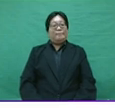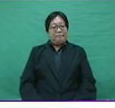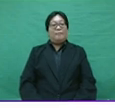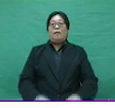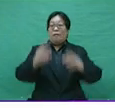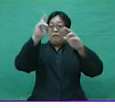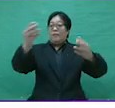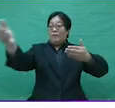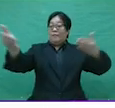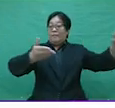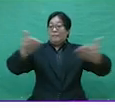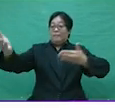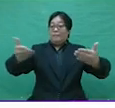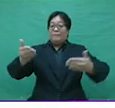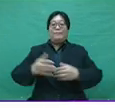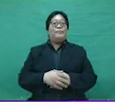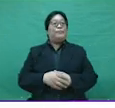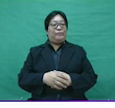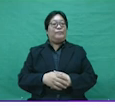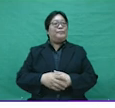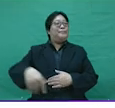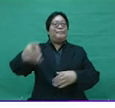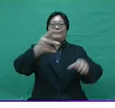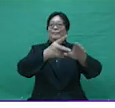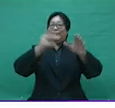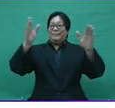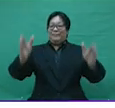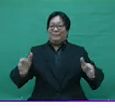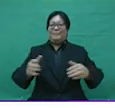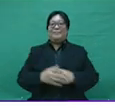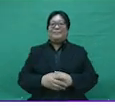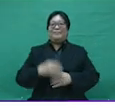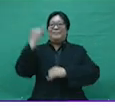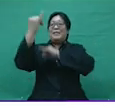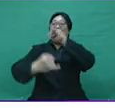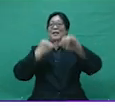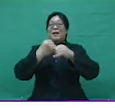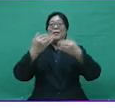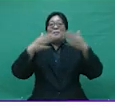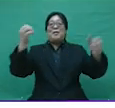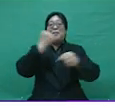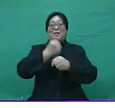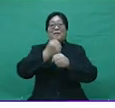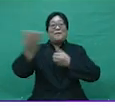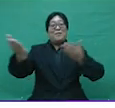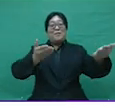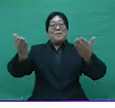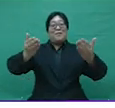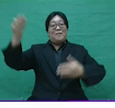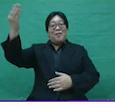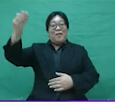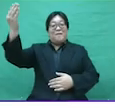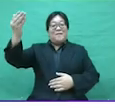Honorable and distinguished guests, dear participants of the International Public Employment